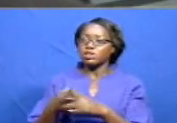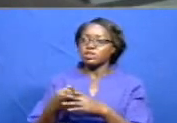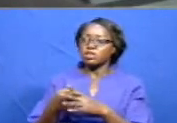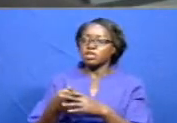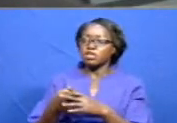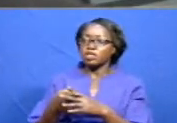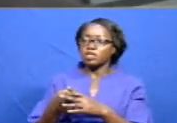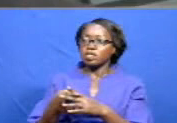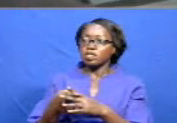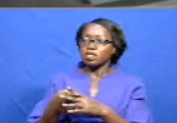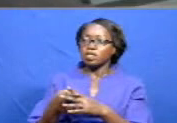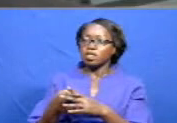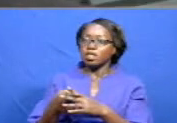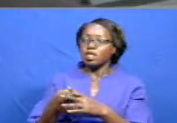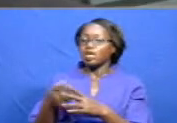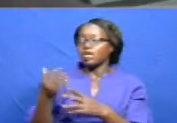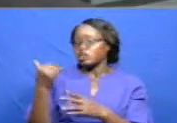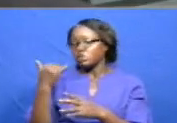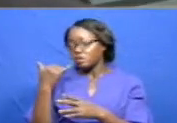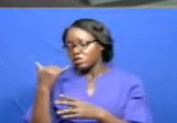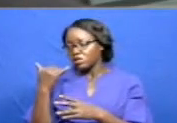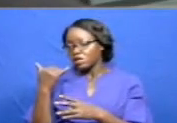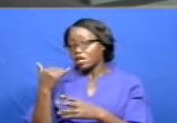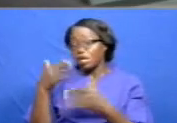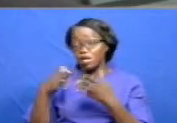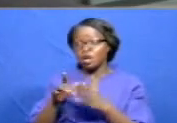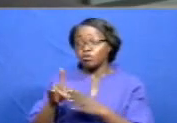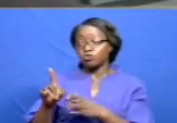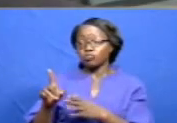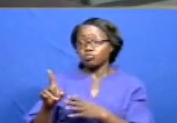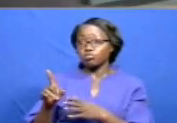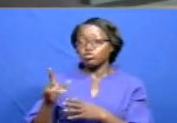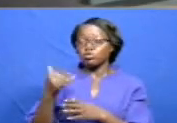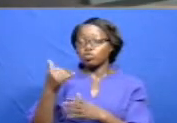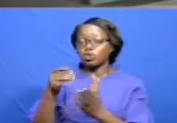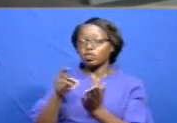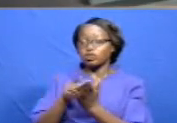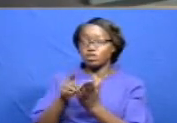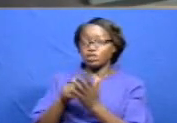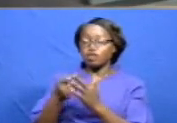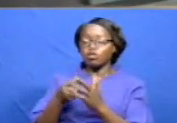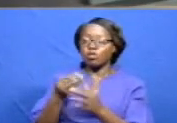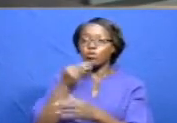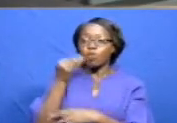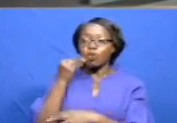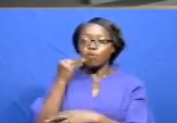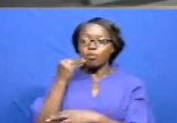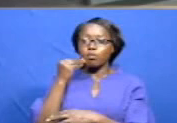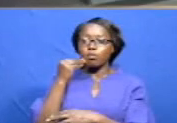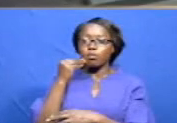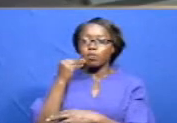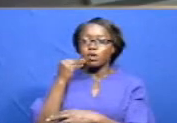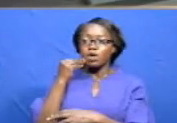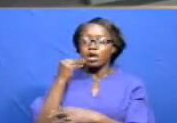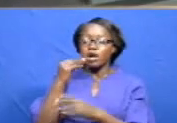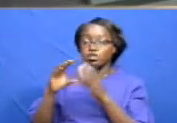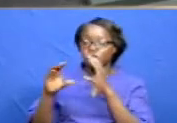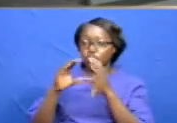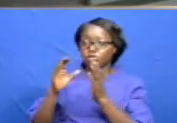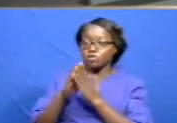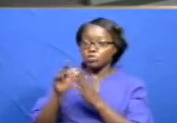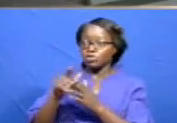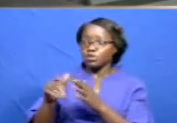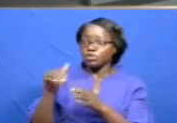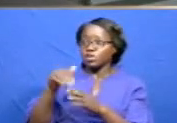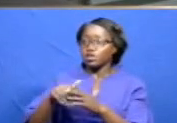allows you to call a doctor right from your own home and get, you know, a doctor being able to consult with you while you're in